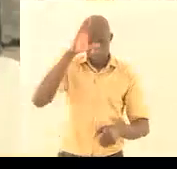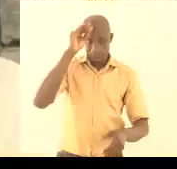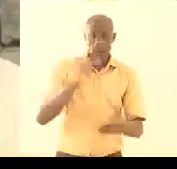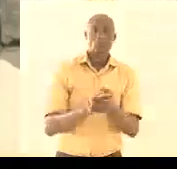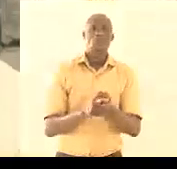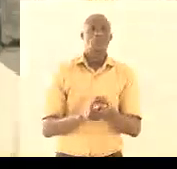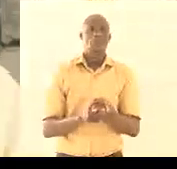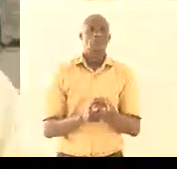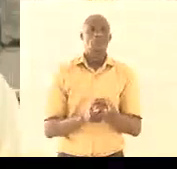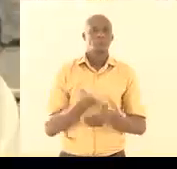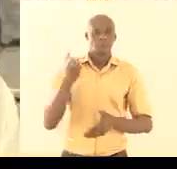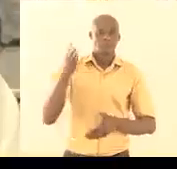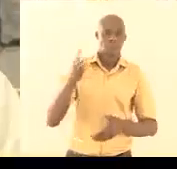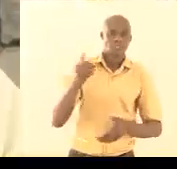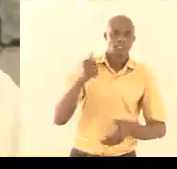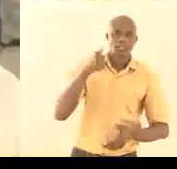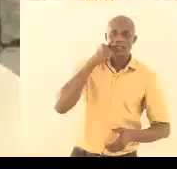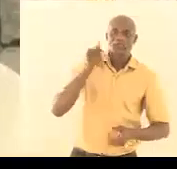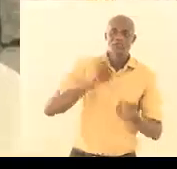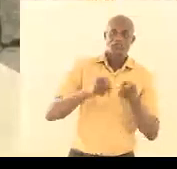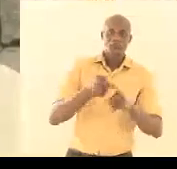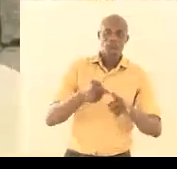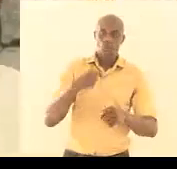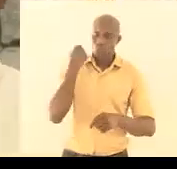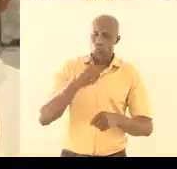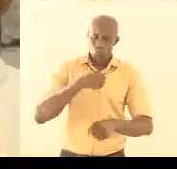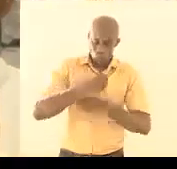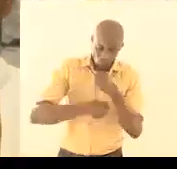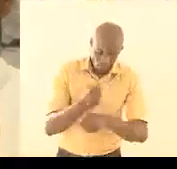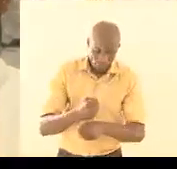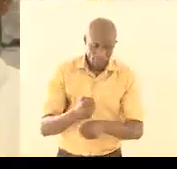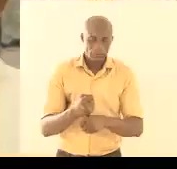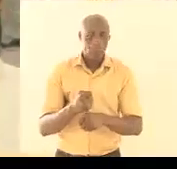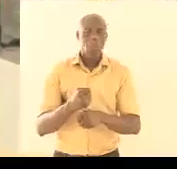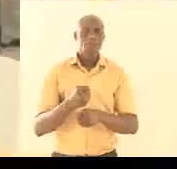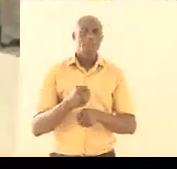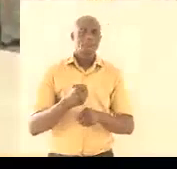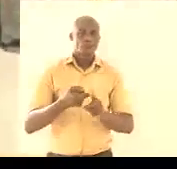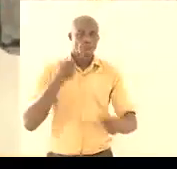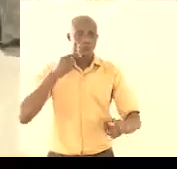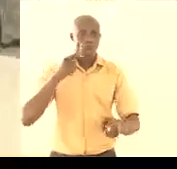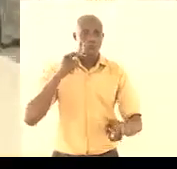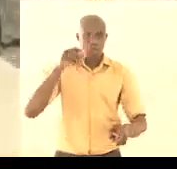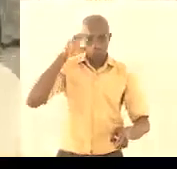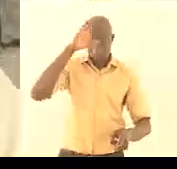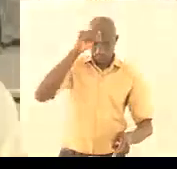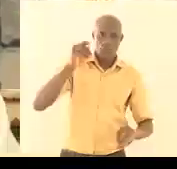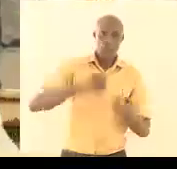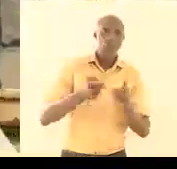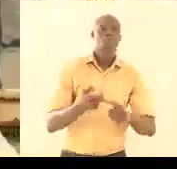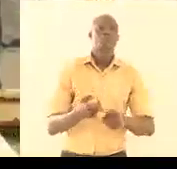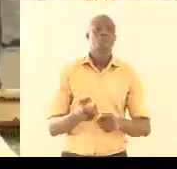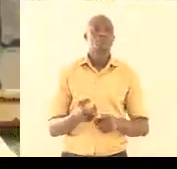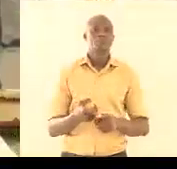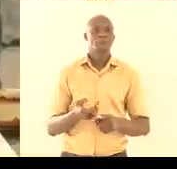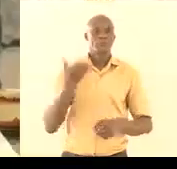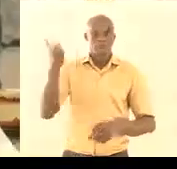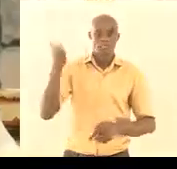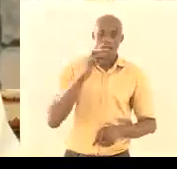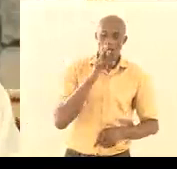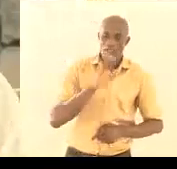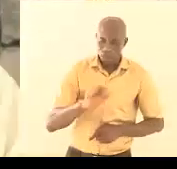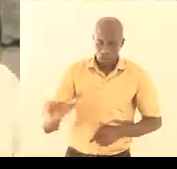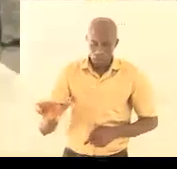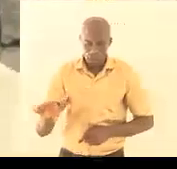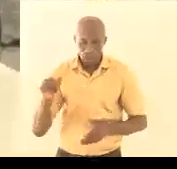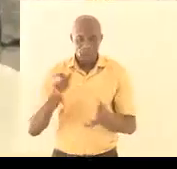husbands. There are girlfriends who suffer betrayal from boyfriends. There are